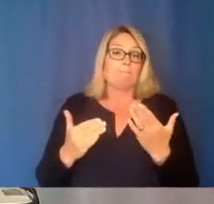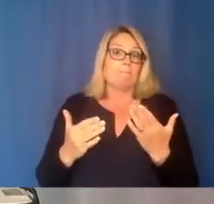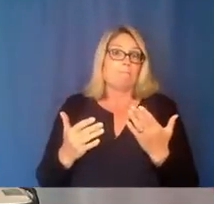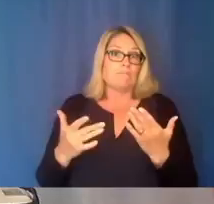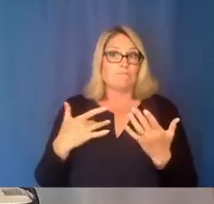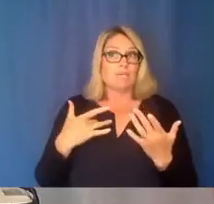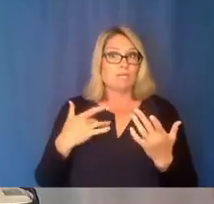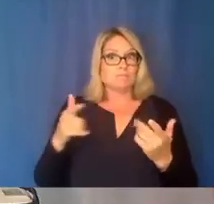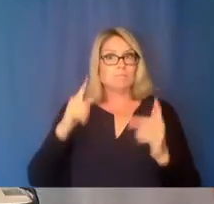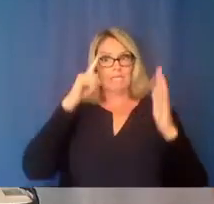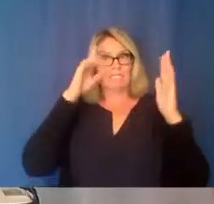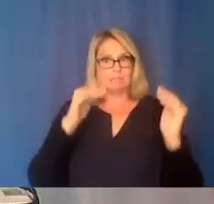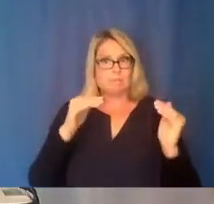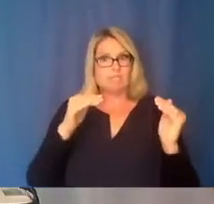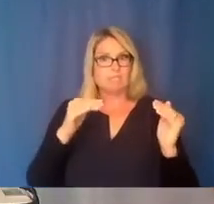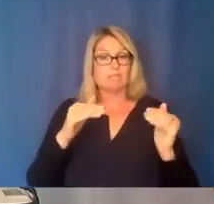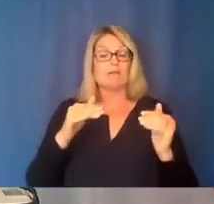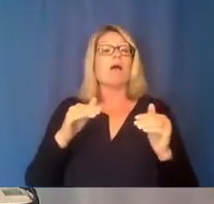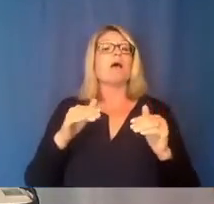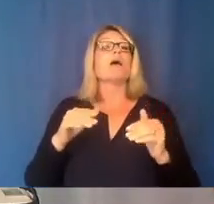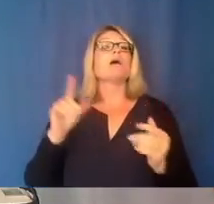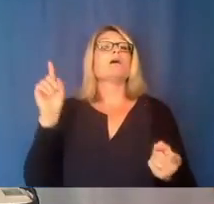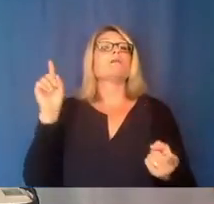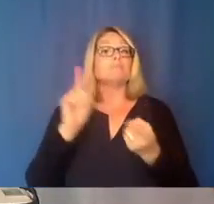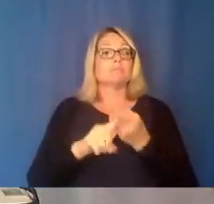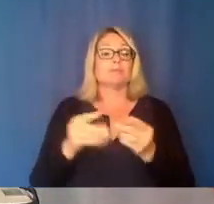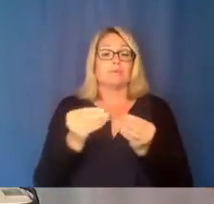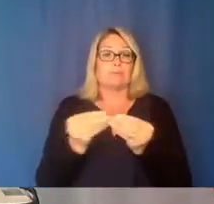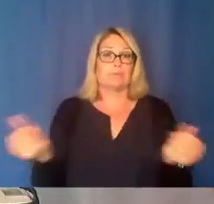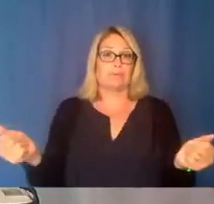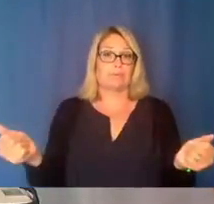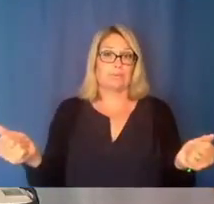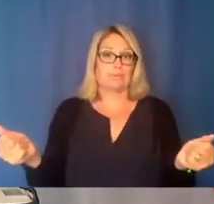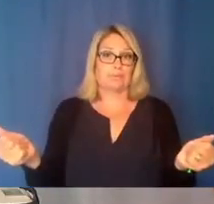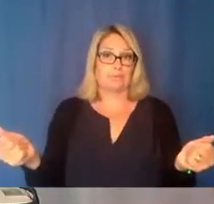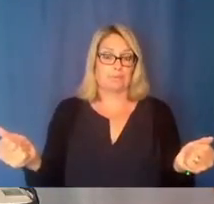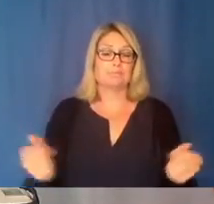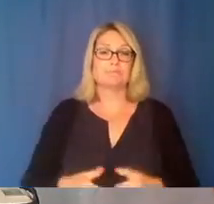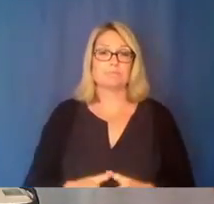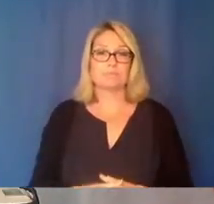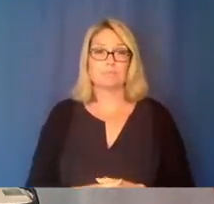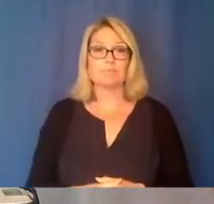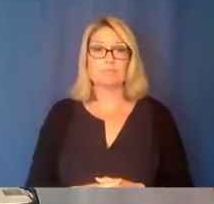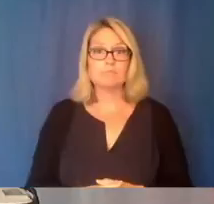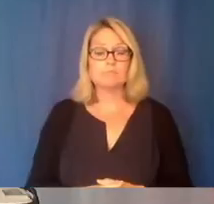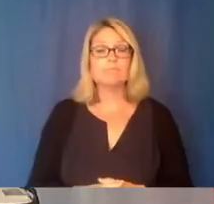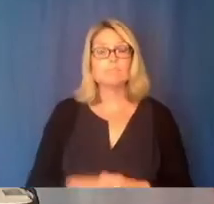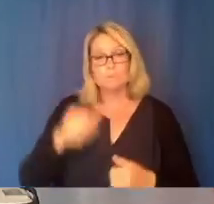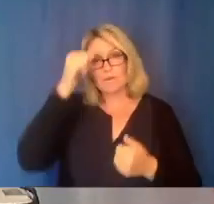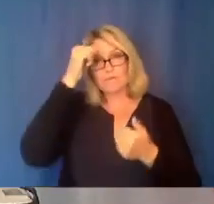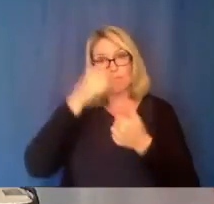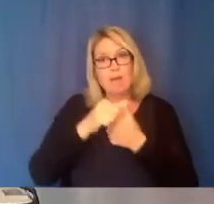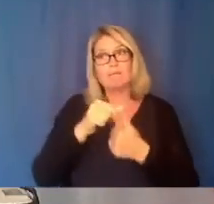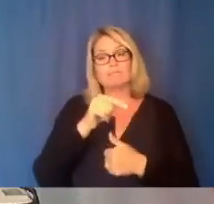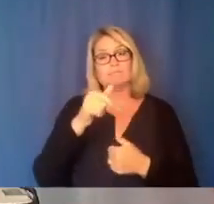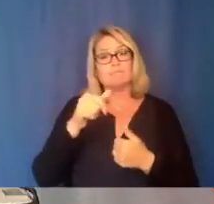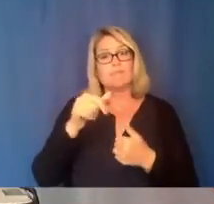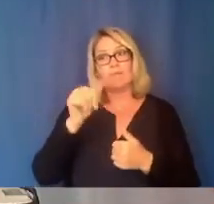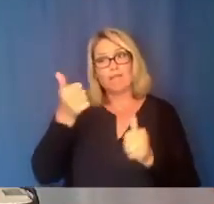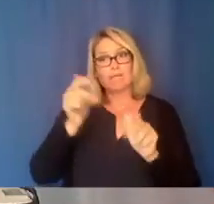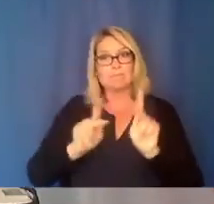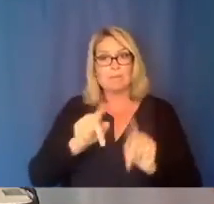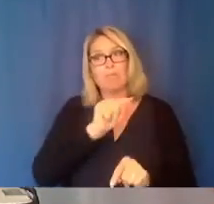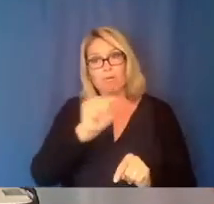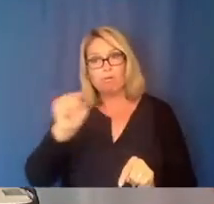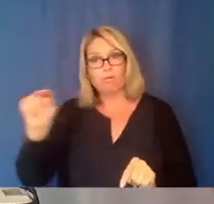we're really through this to be mindful of others and how quickly this disease can